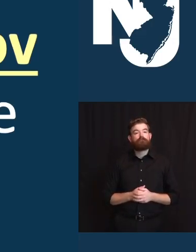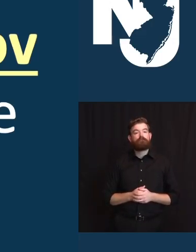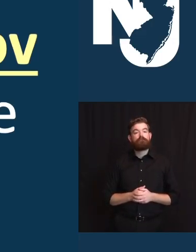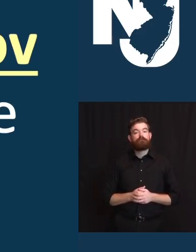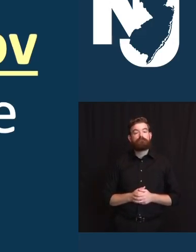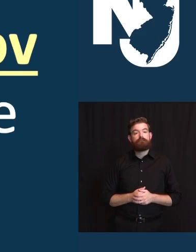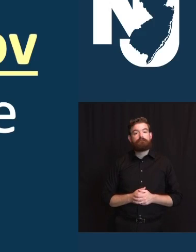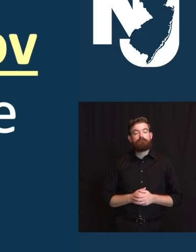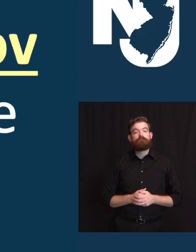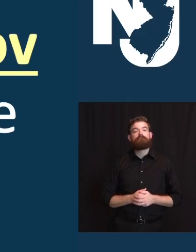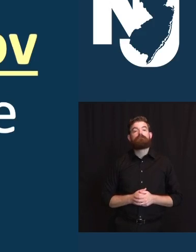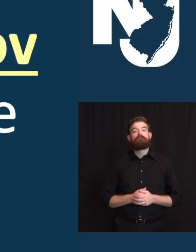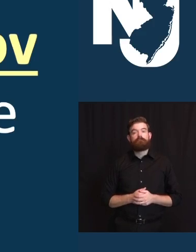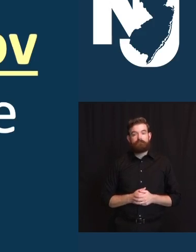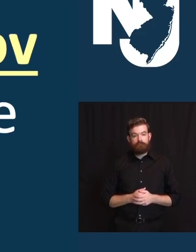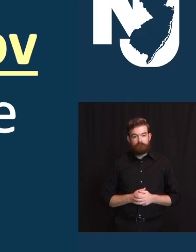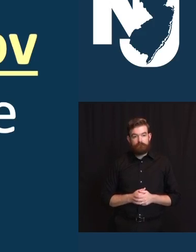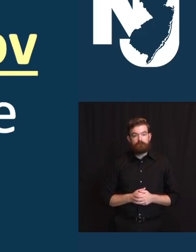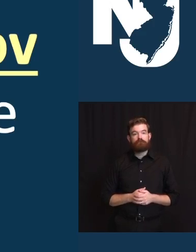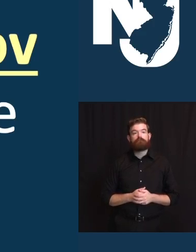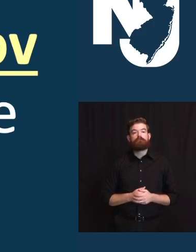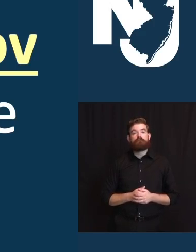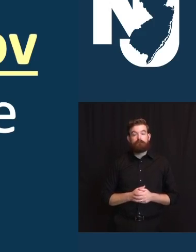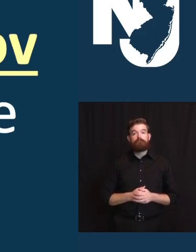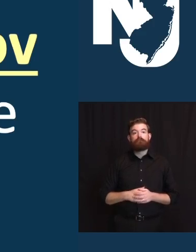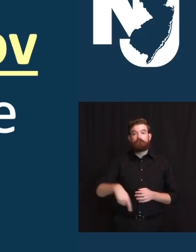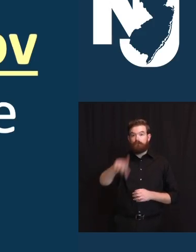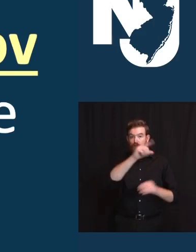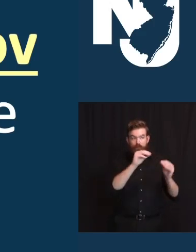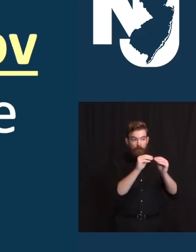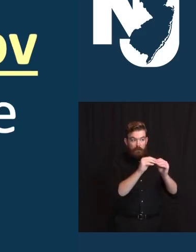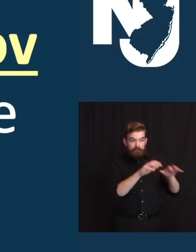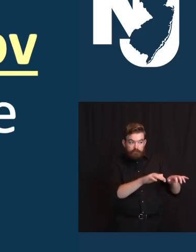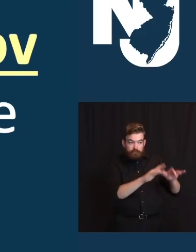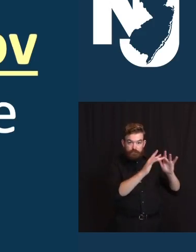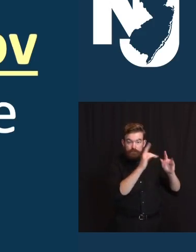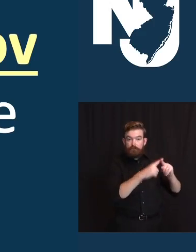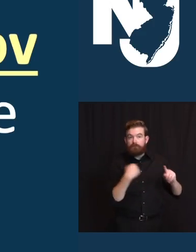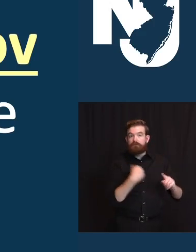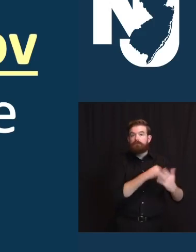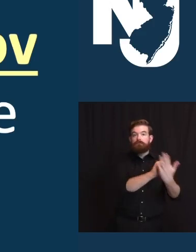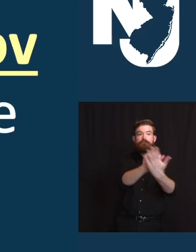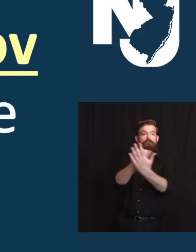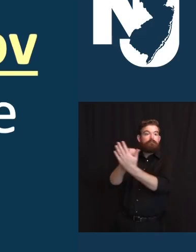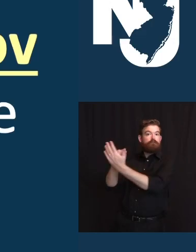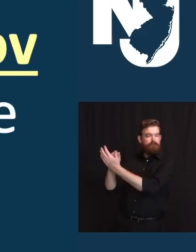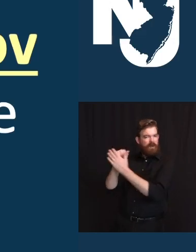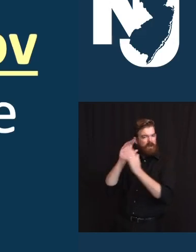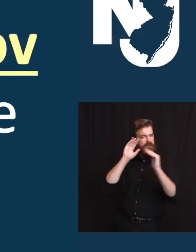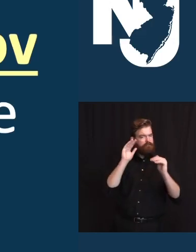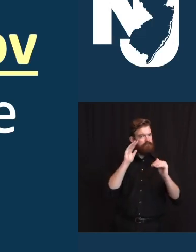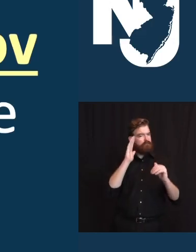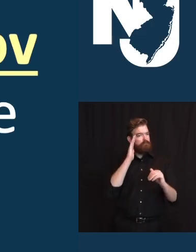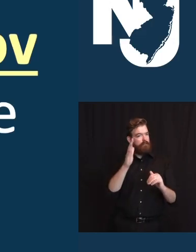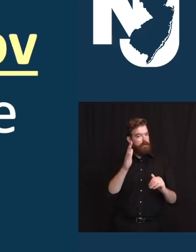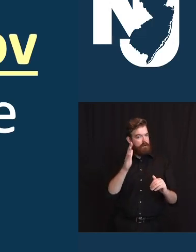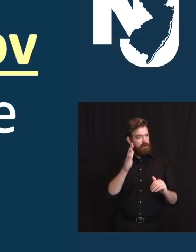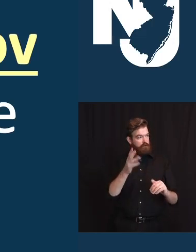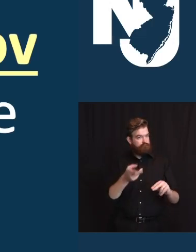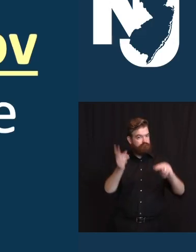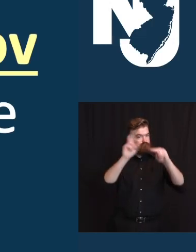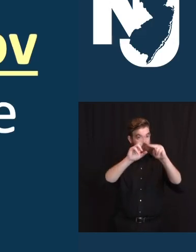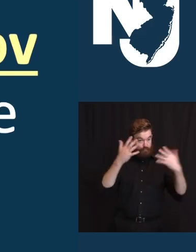crowd, which is the overwhelming majority of that number, as well as the door-to-door crowd. And with only 26 days to go until the